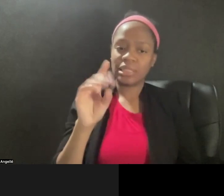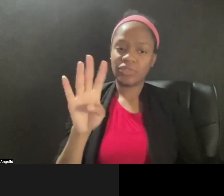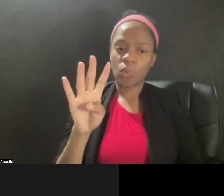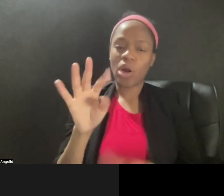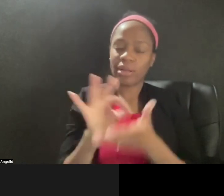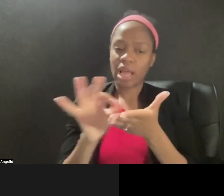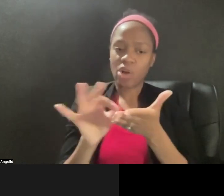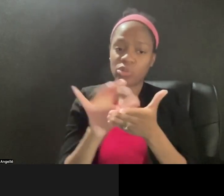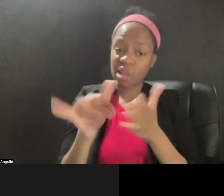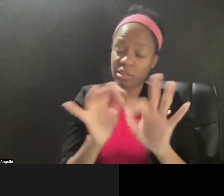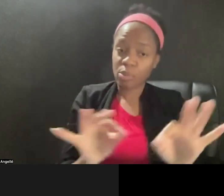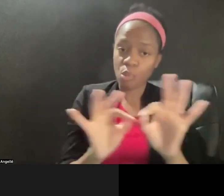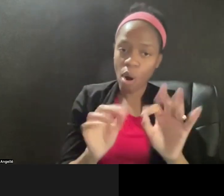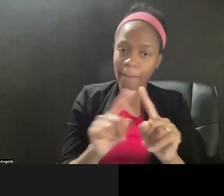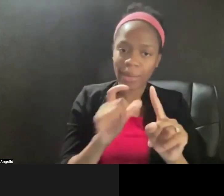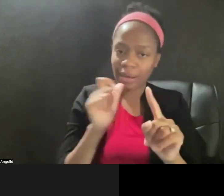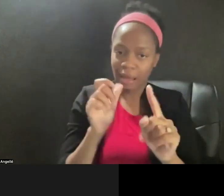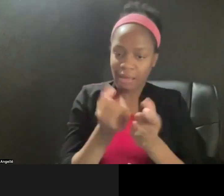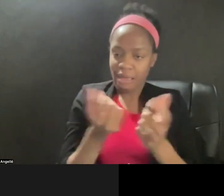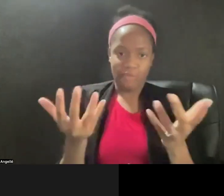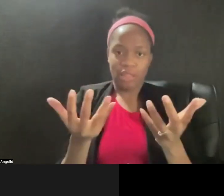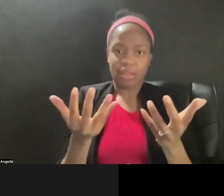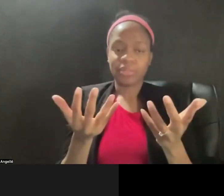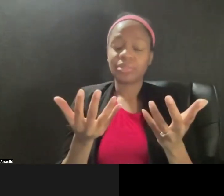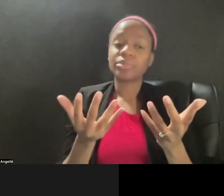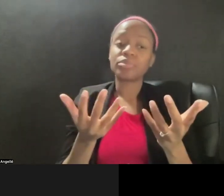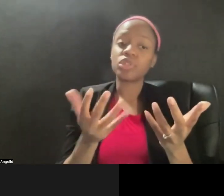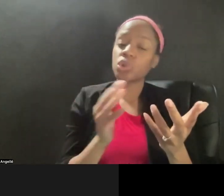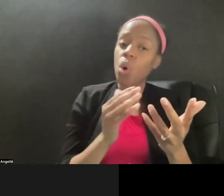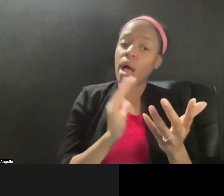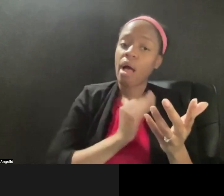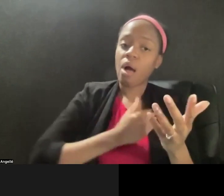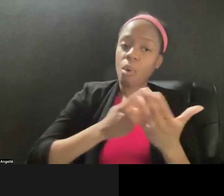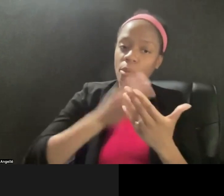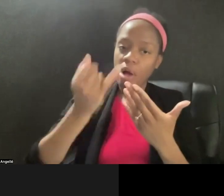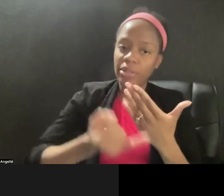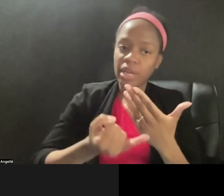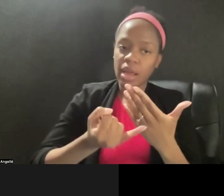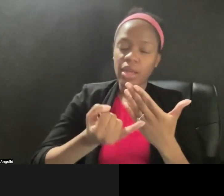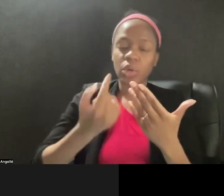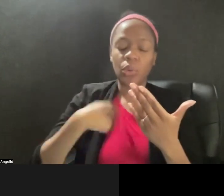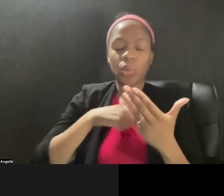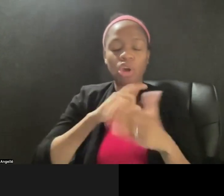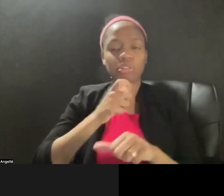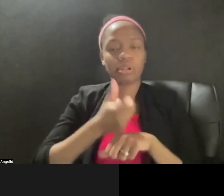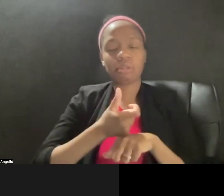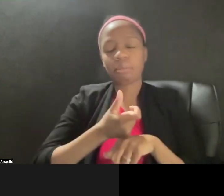And so we are in this project putting together some